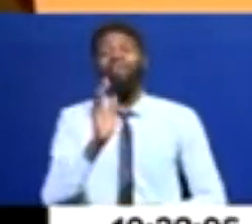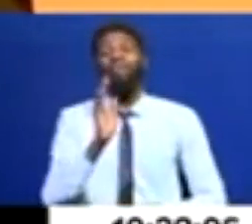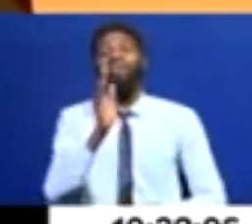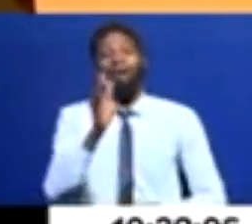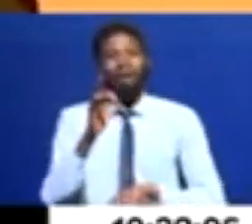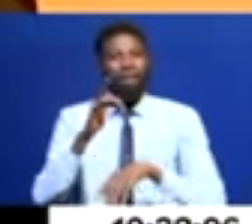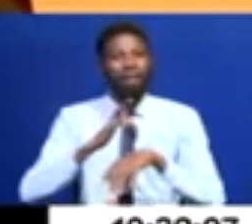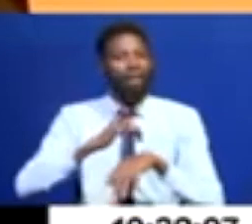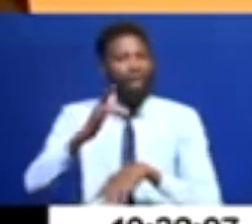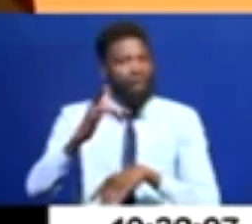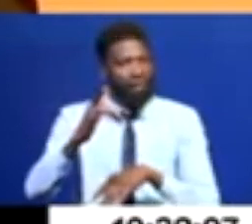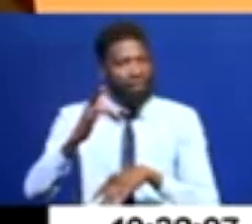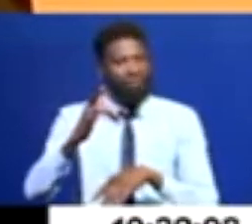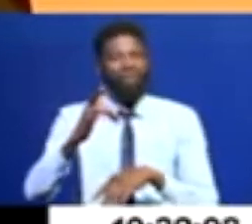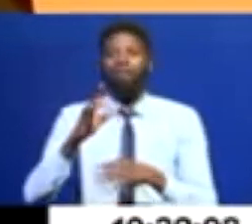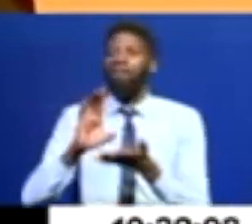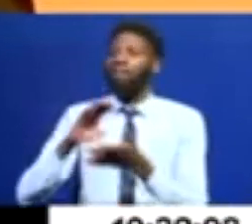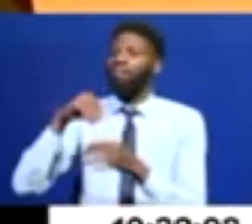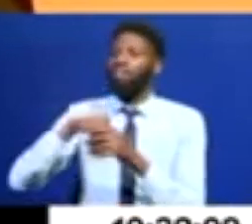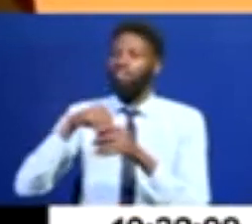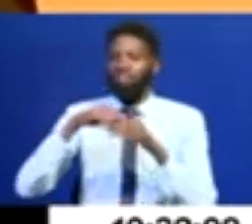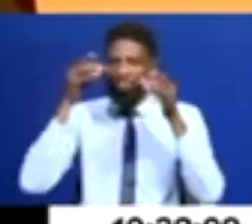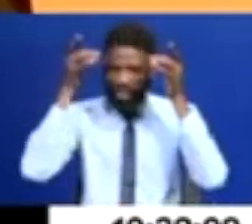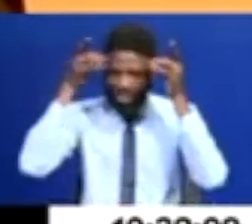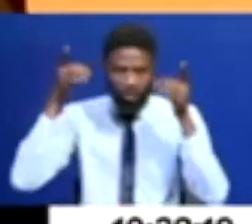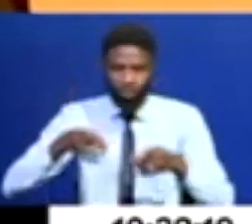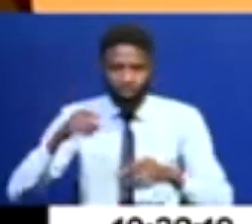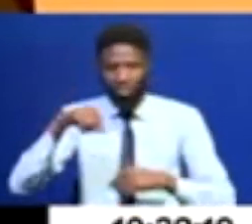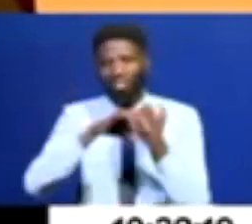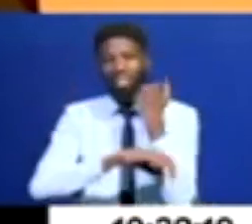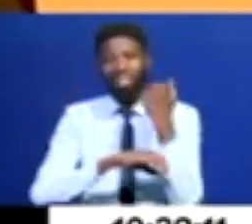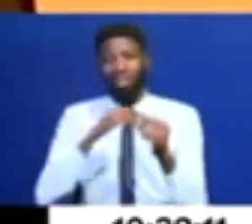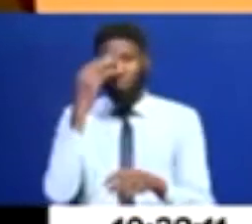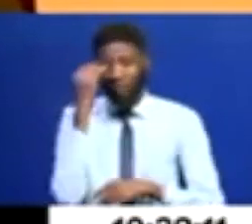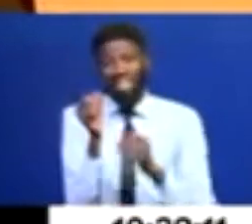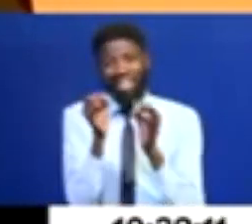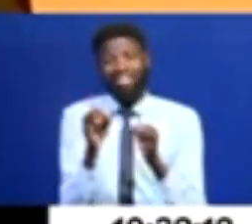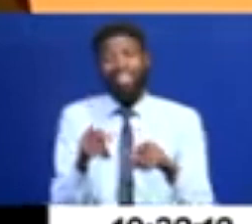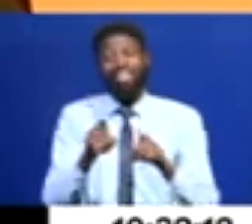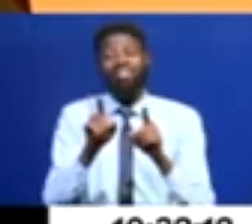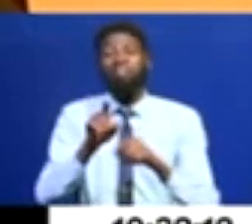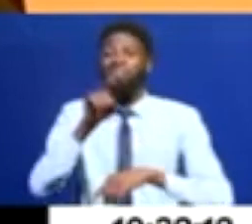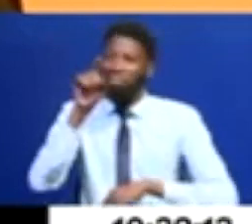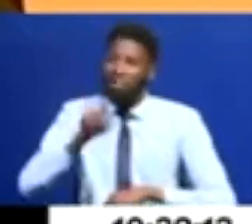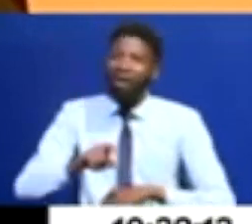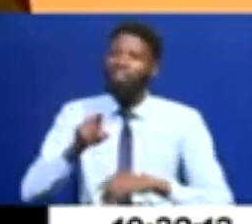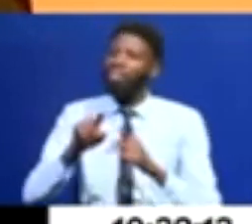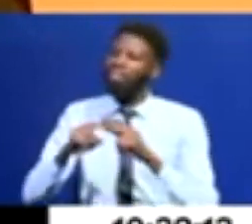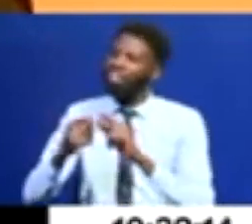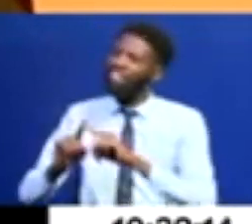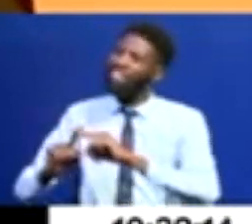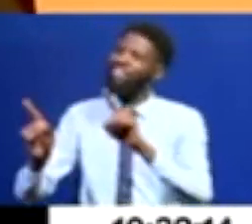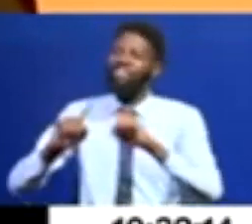affect investment decisions in this country for most of the, because if you have to go and start a completely different